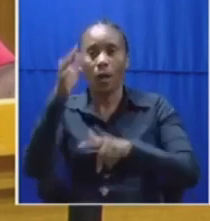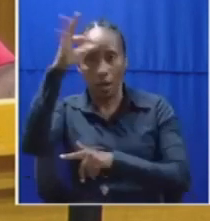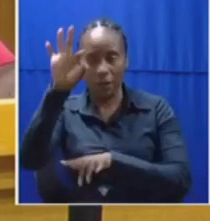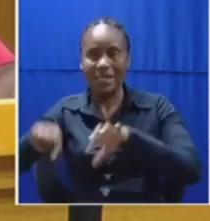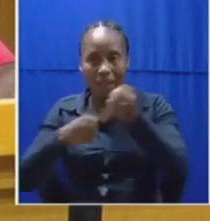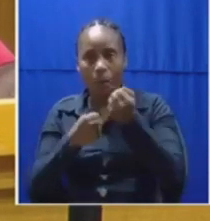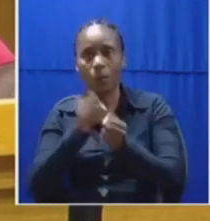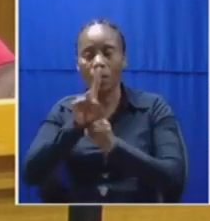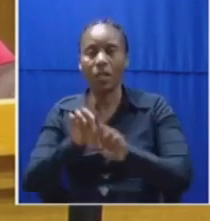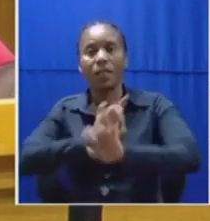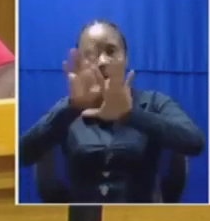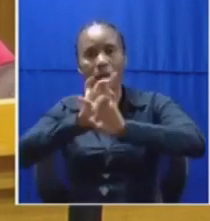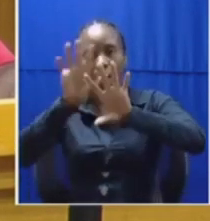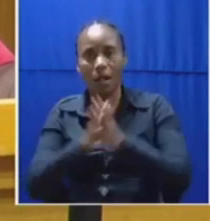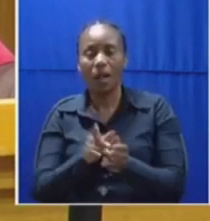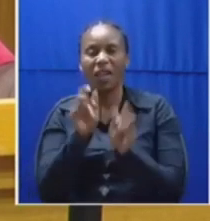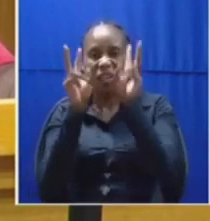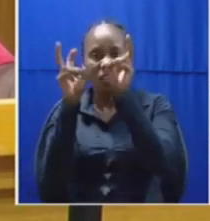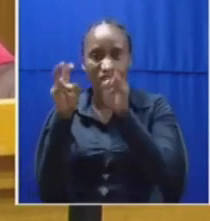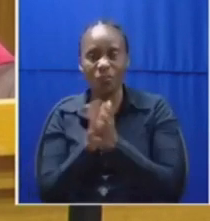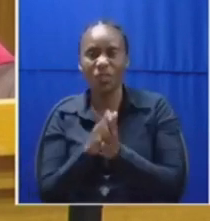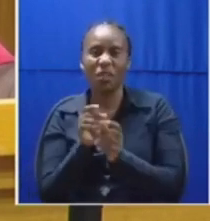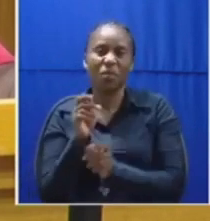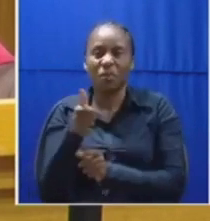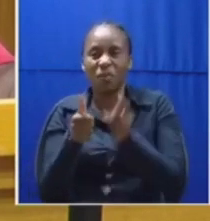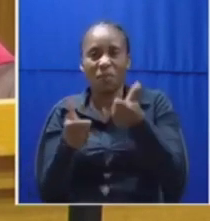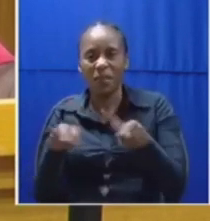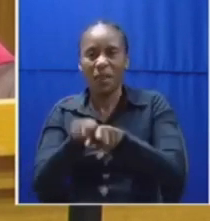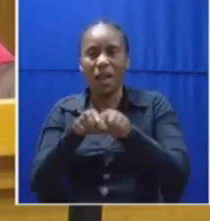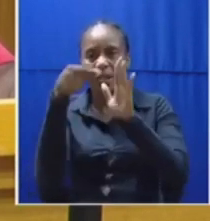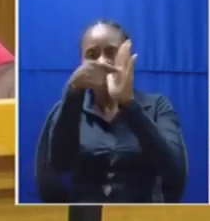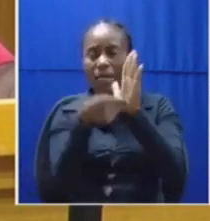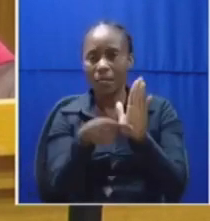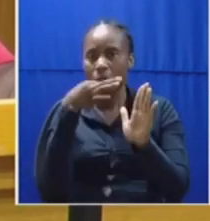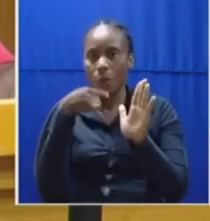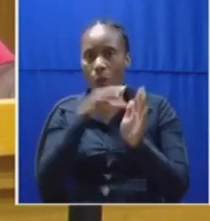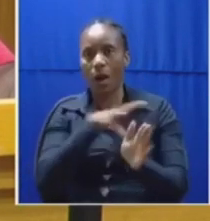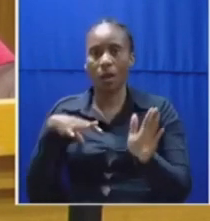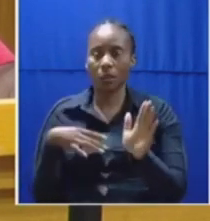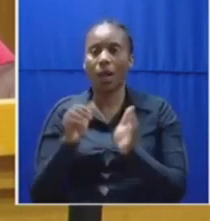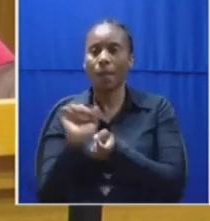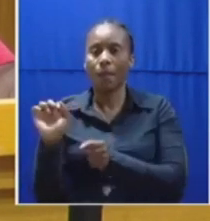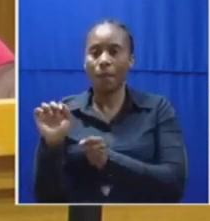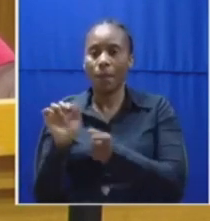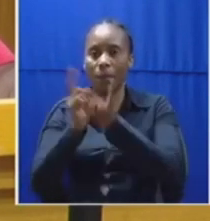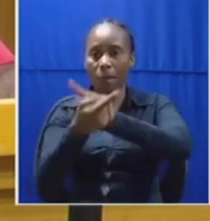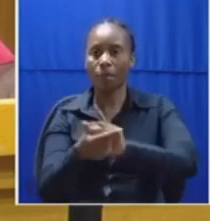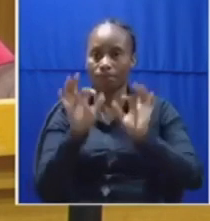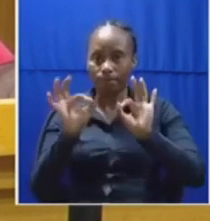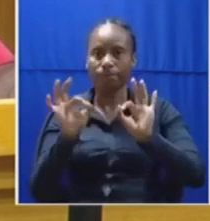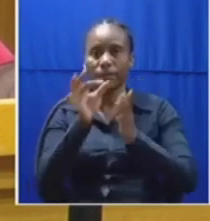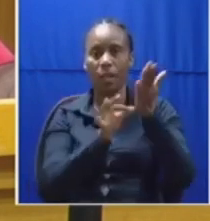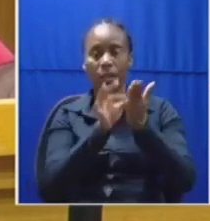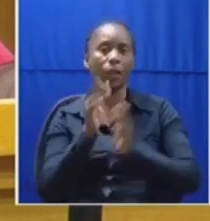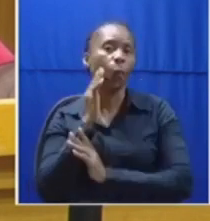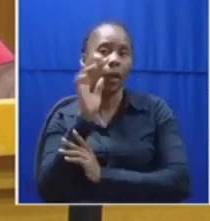clarification of minor issues, such as the date at which councillors become officially elected, and we welcome the proposed coming